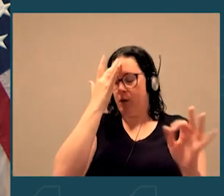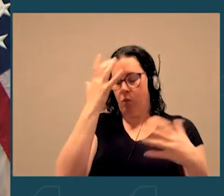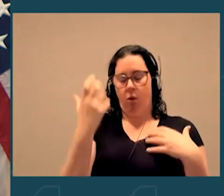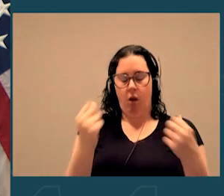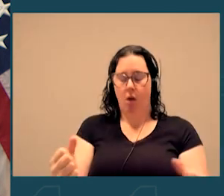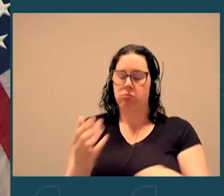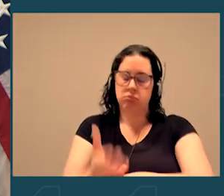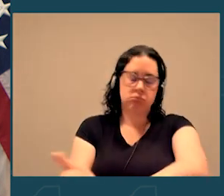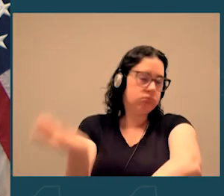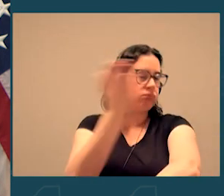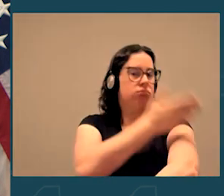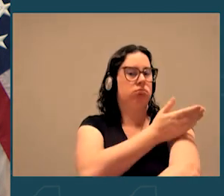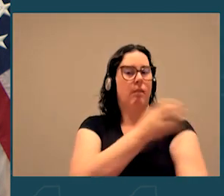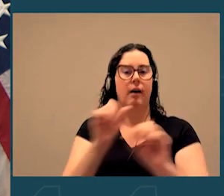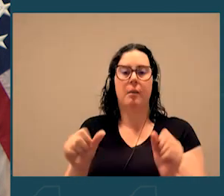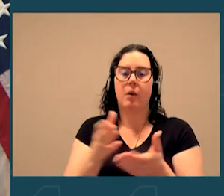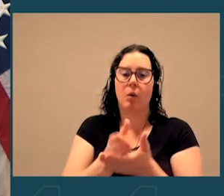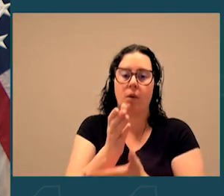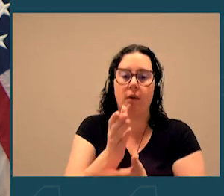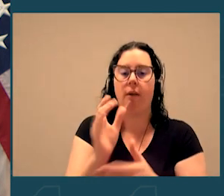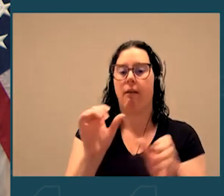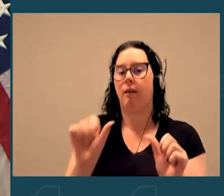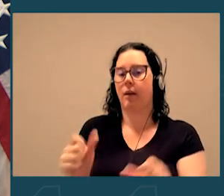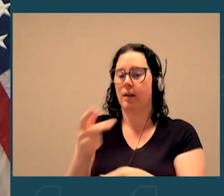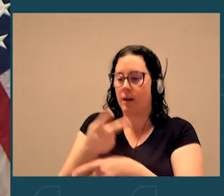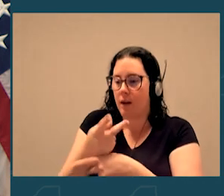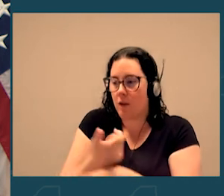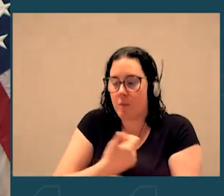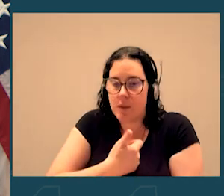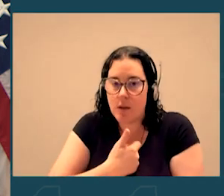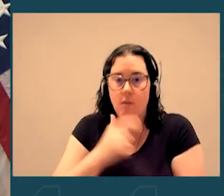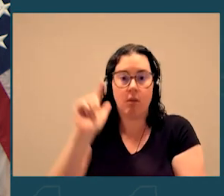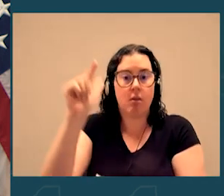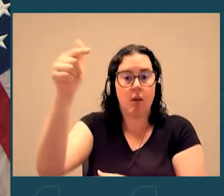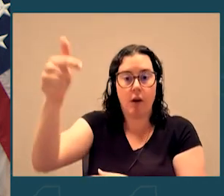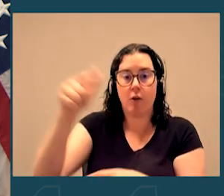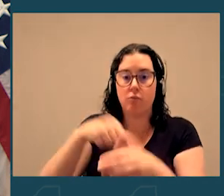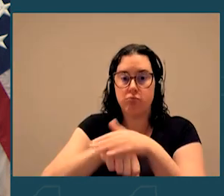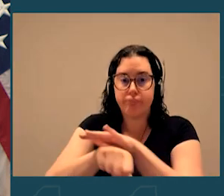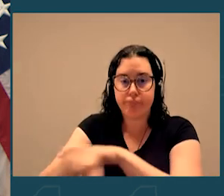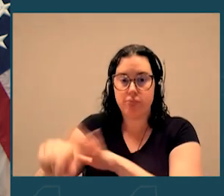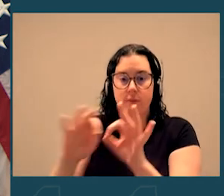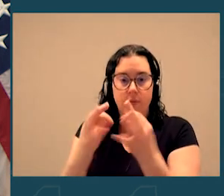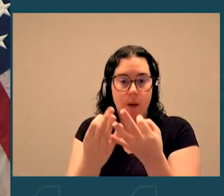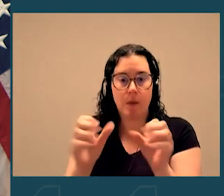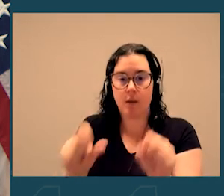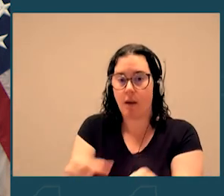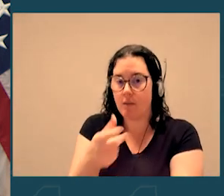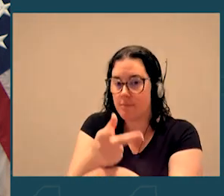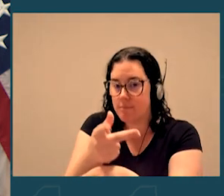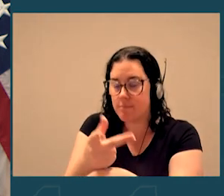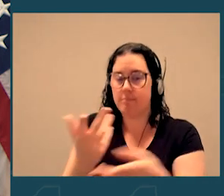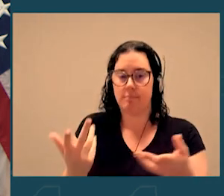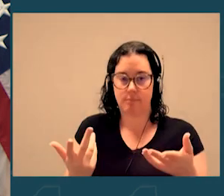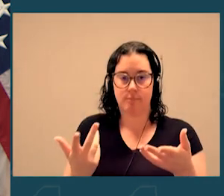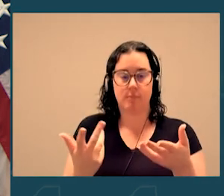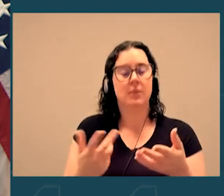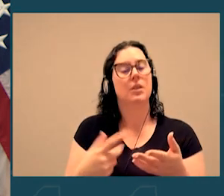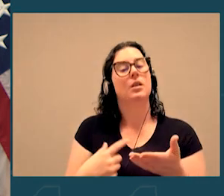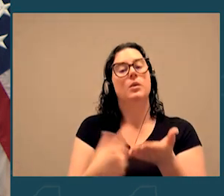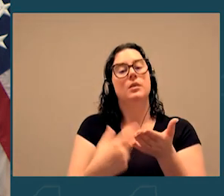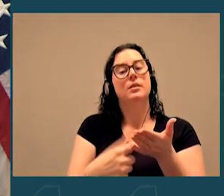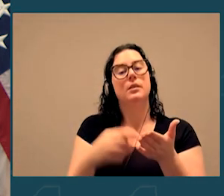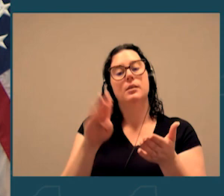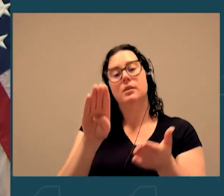okay. I can provide for myself. I can someday take care of a family. And also, as we mentioned, substance abuse disorder, you